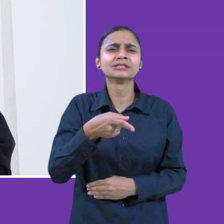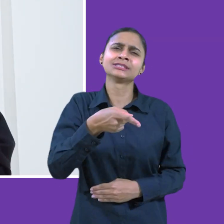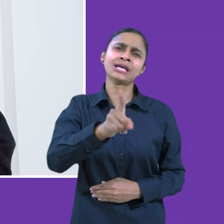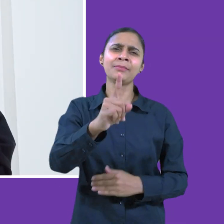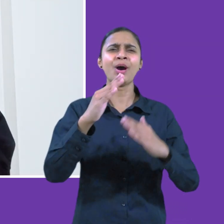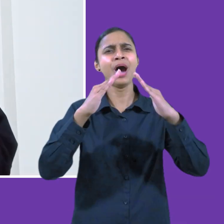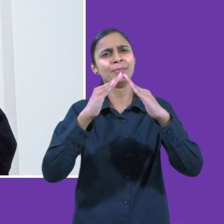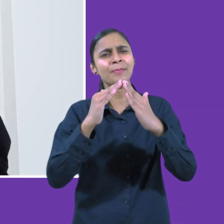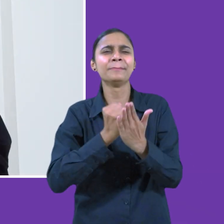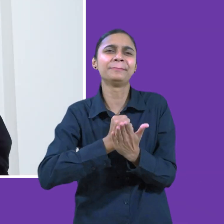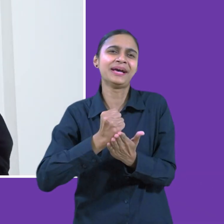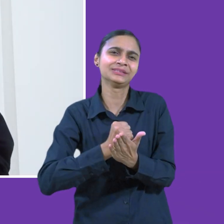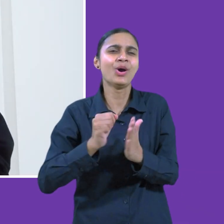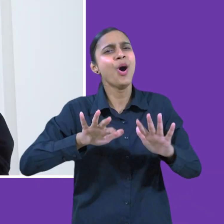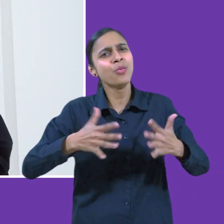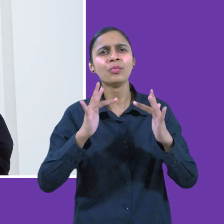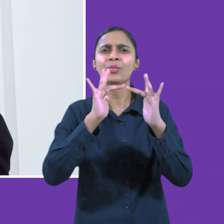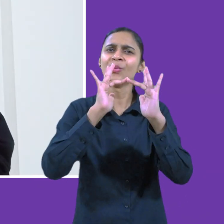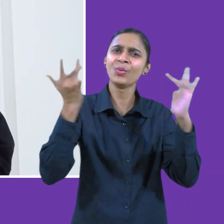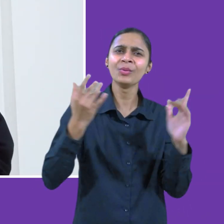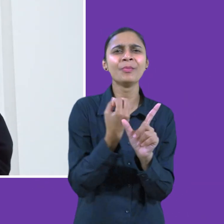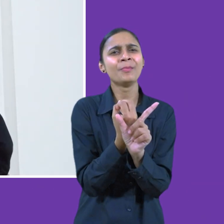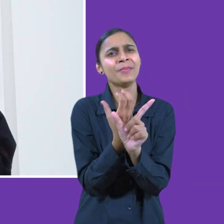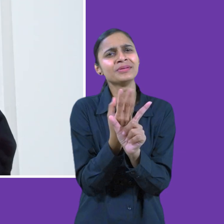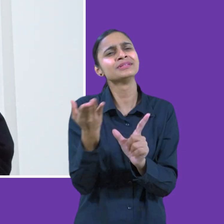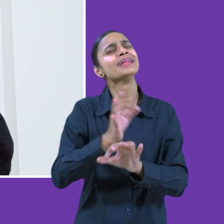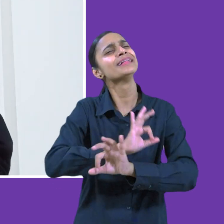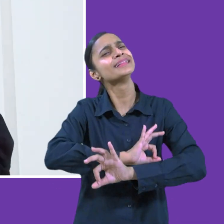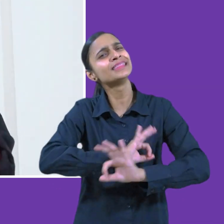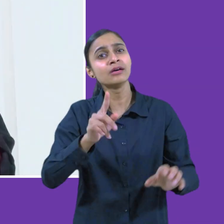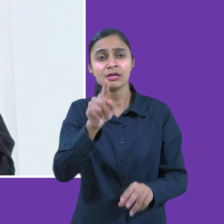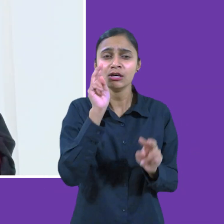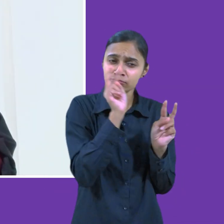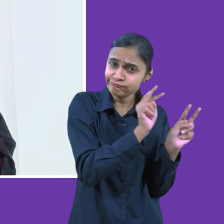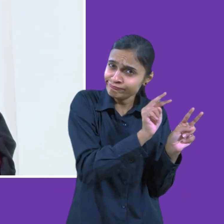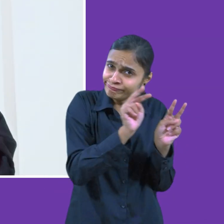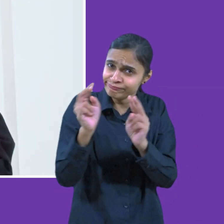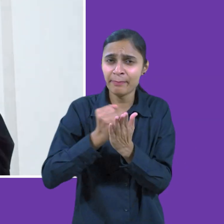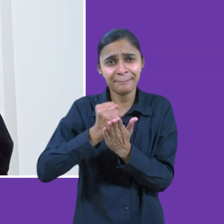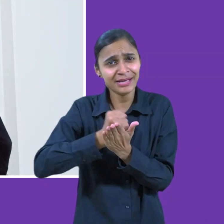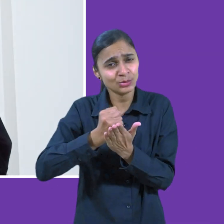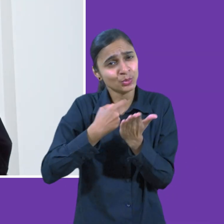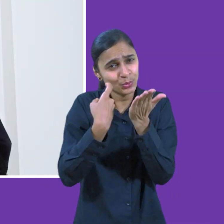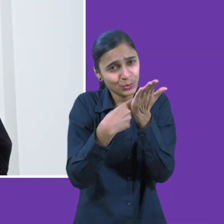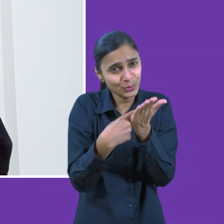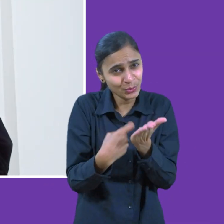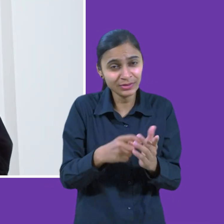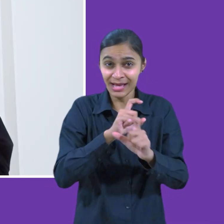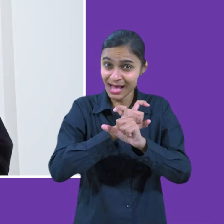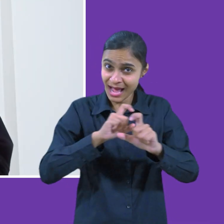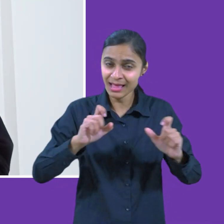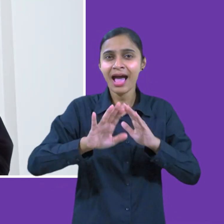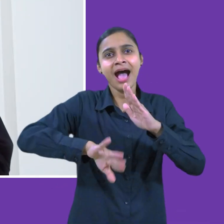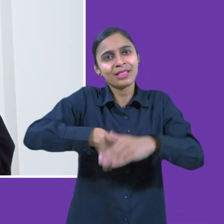of your choice. But yeah, please do it properly. That matters a lot. And then also, as part of yoga, the other aspect